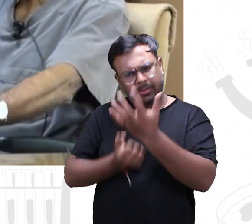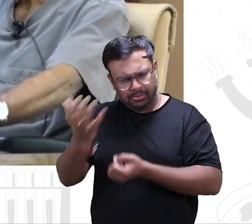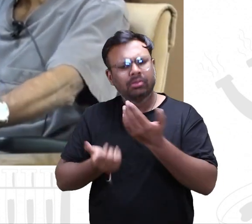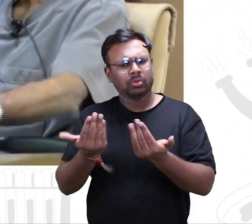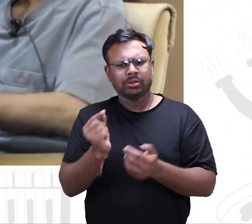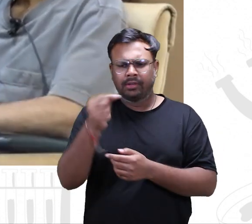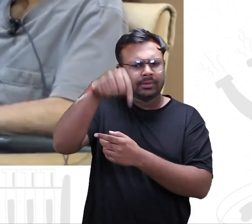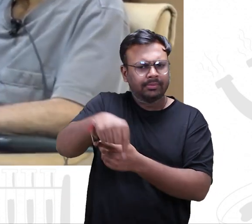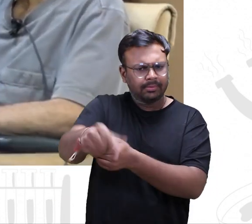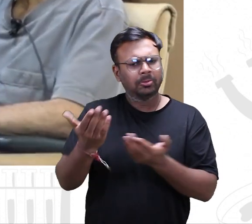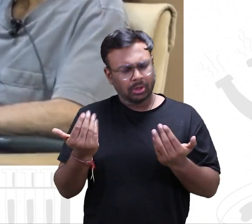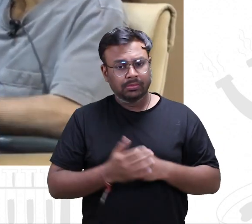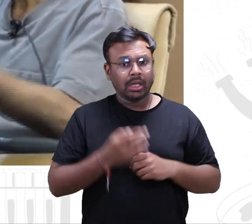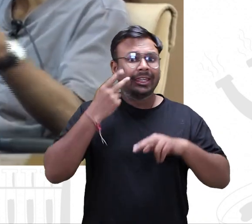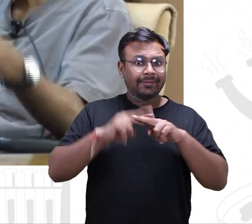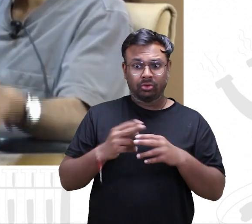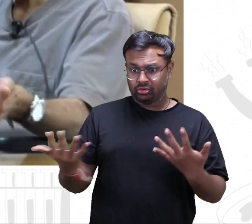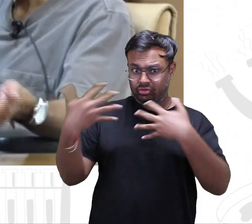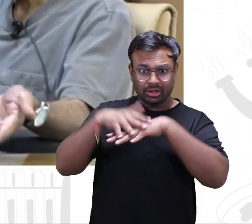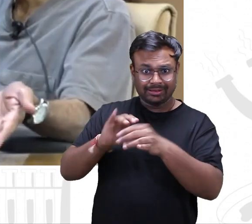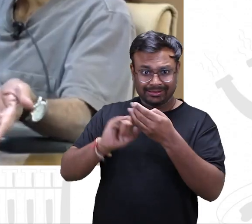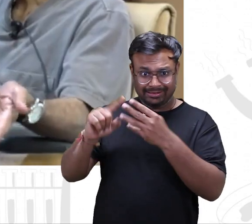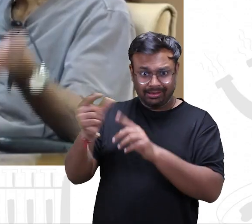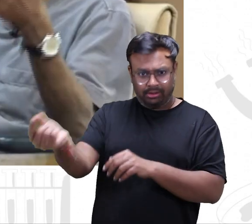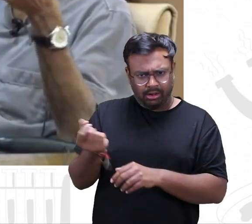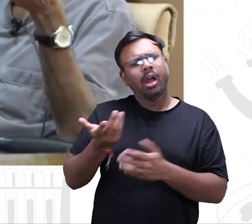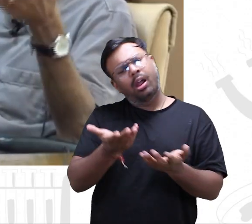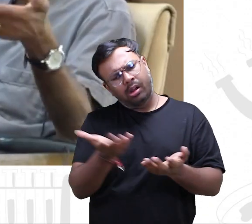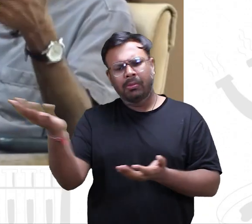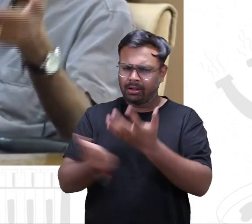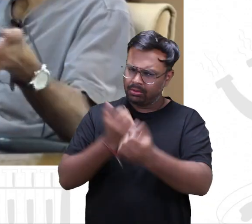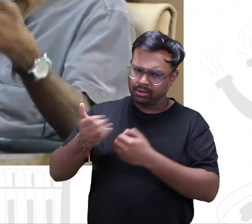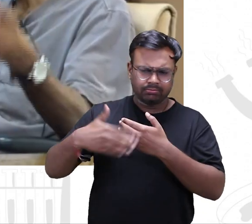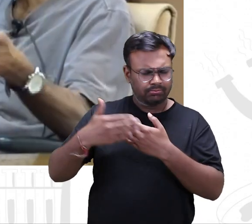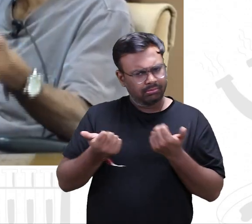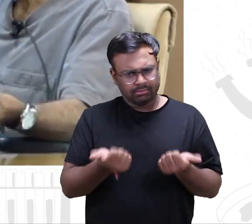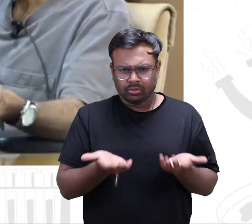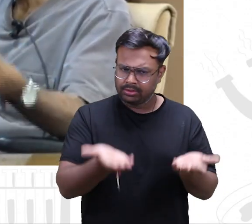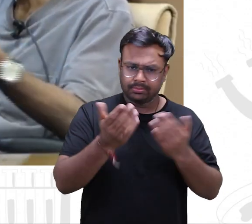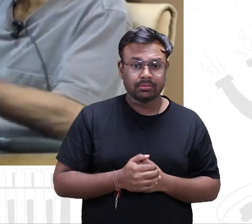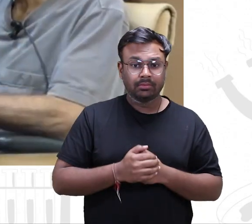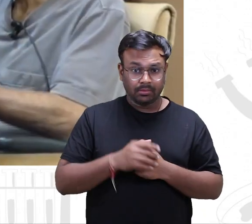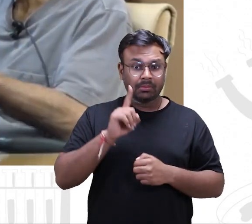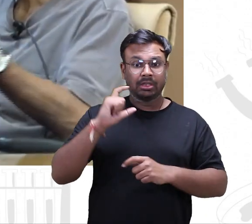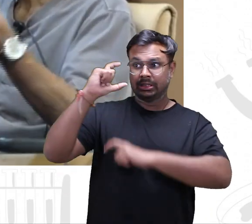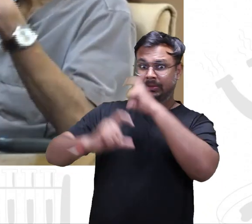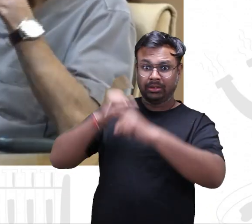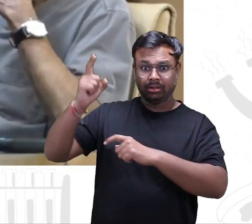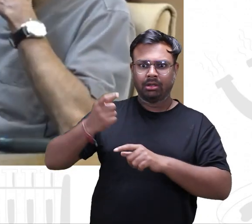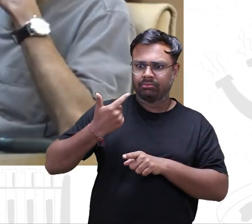buy seeds if they want to plant hybrids. They have to keep buying hybrid seeds and